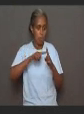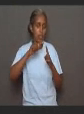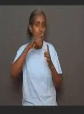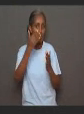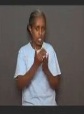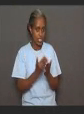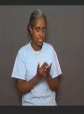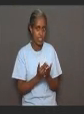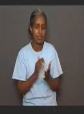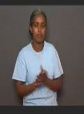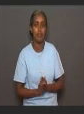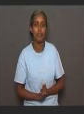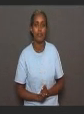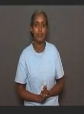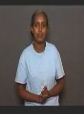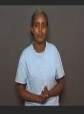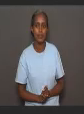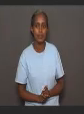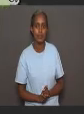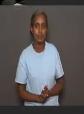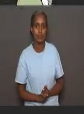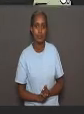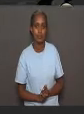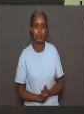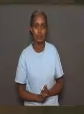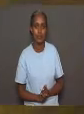Let's get back to our lesson.